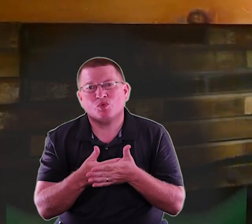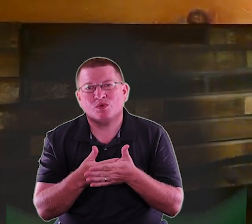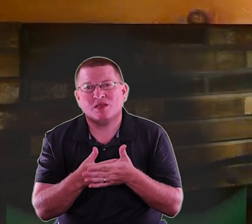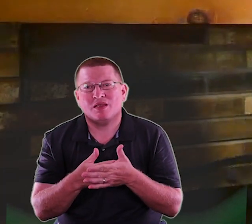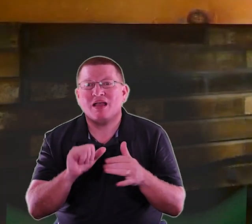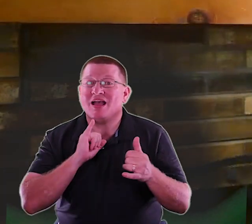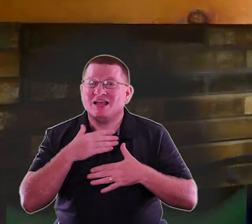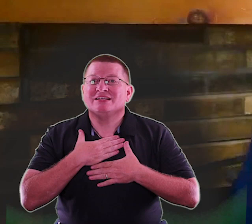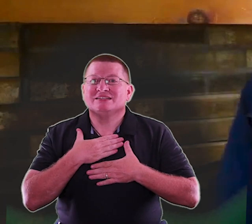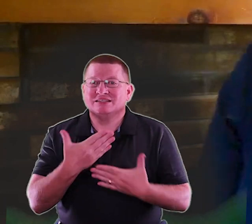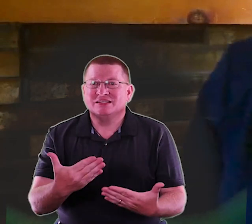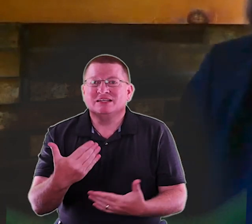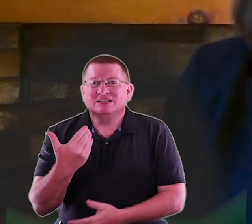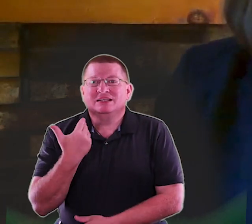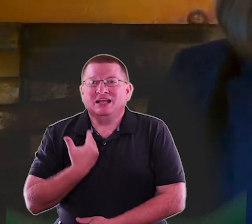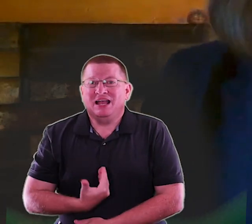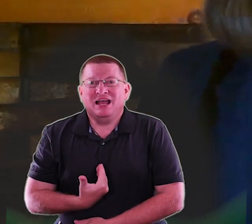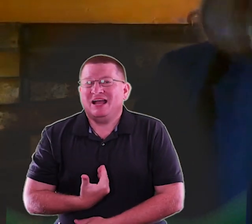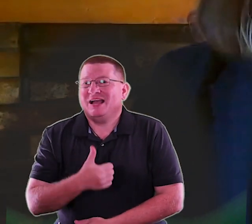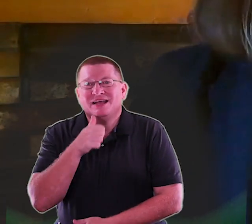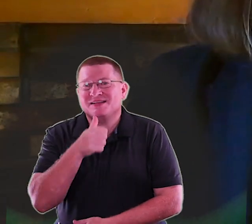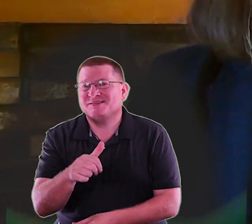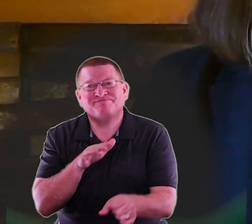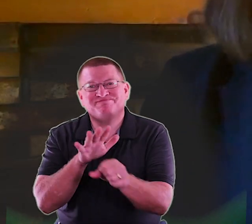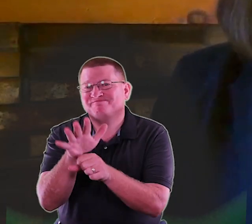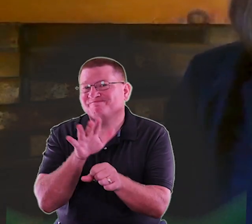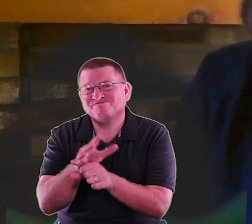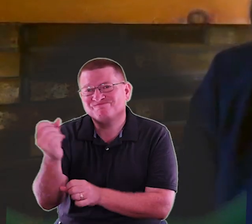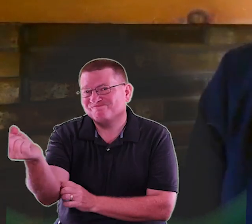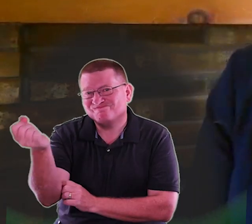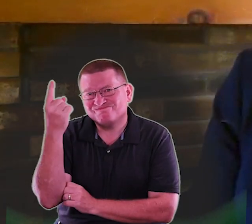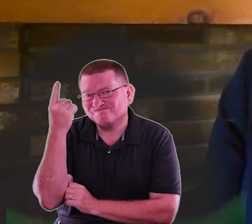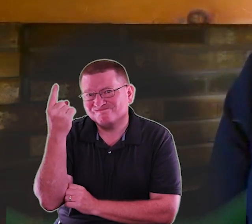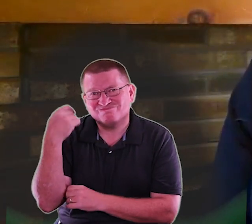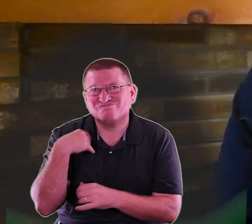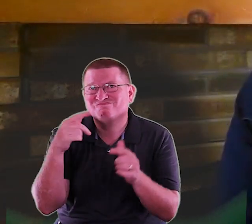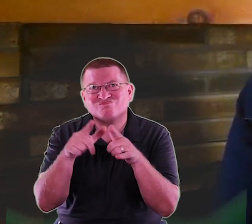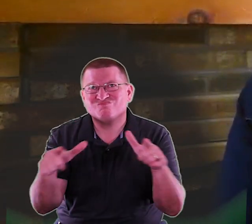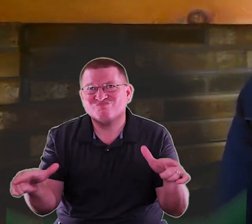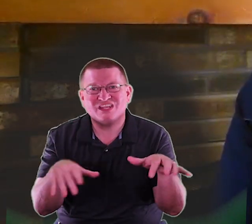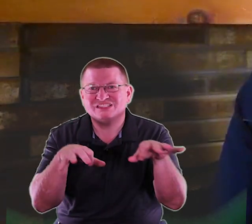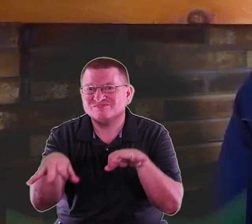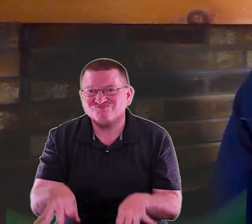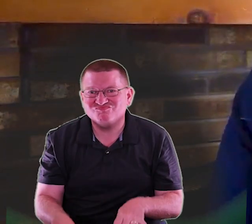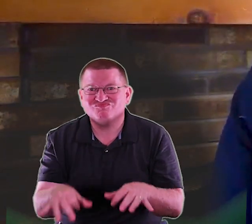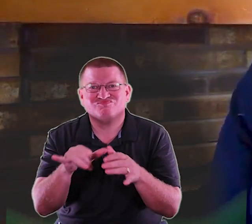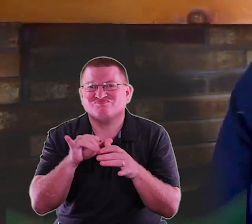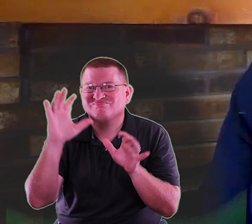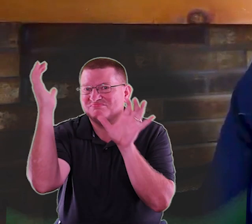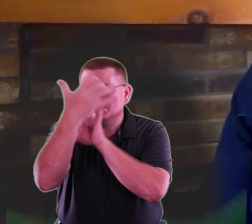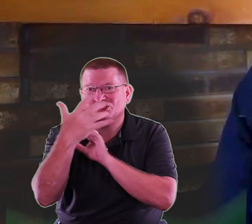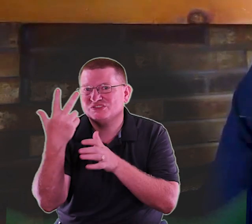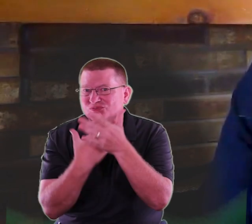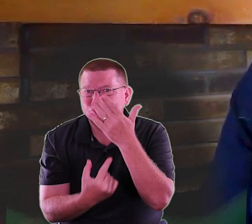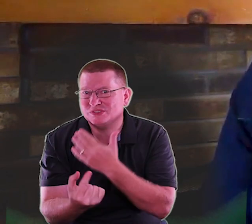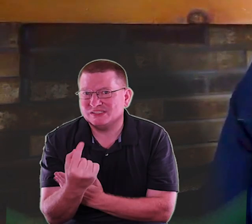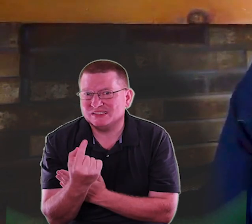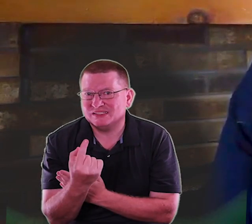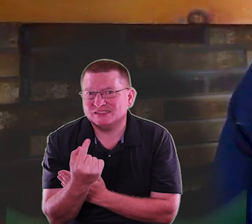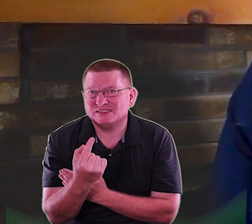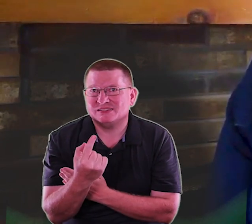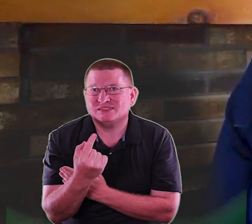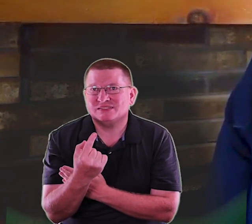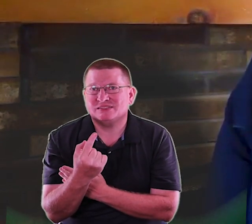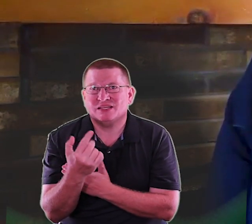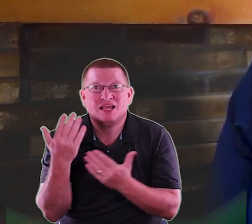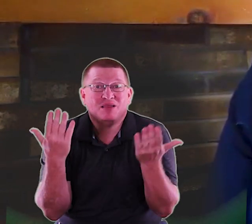I confess that I do not fully understand or even have language to describe the mystery of the Trinity. Probably won't until I